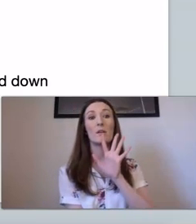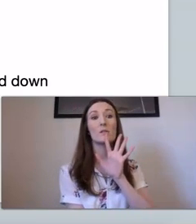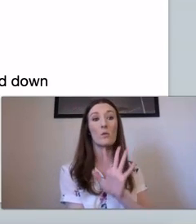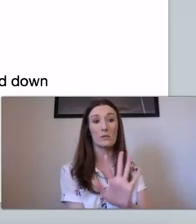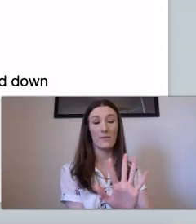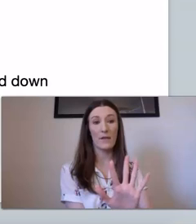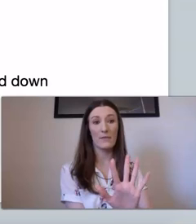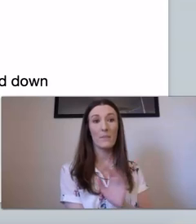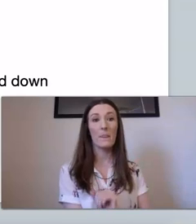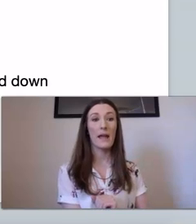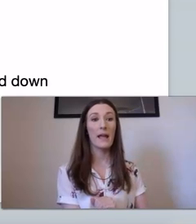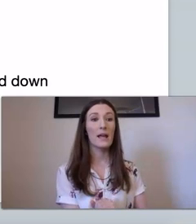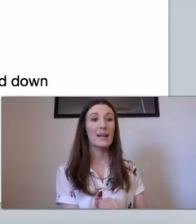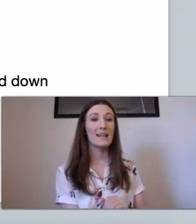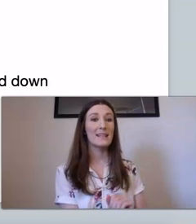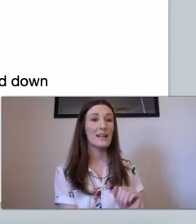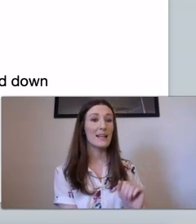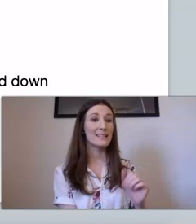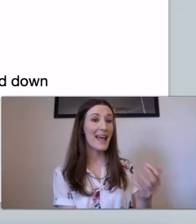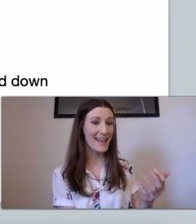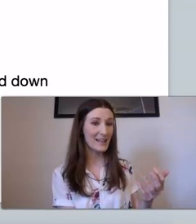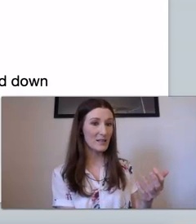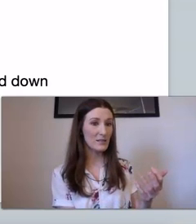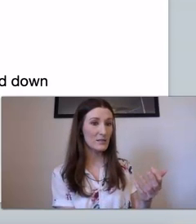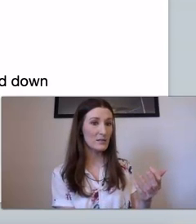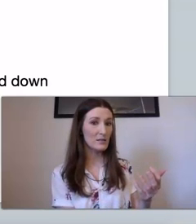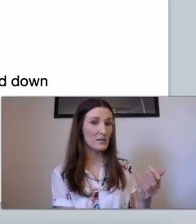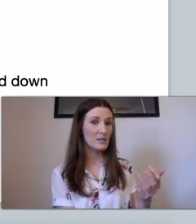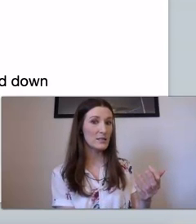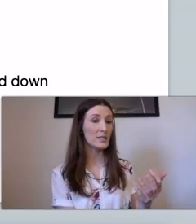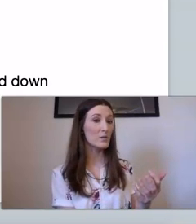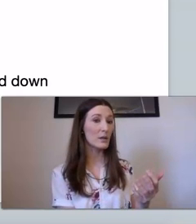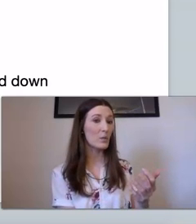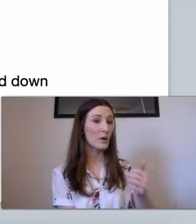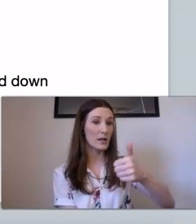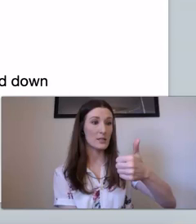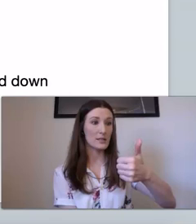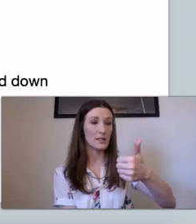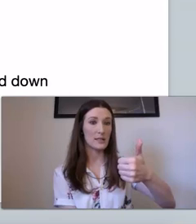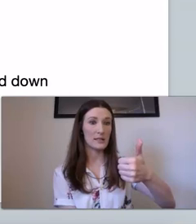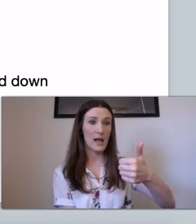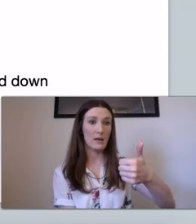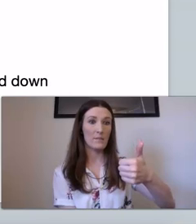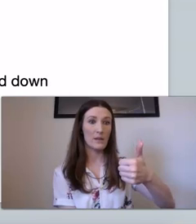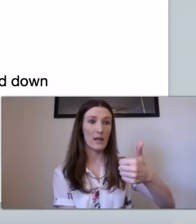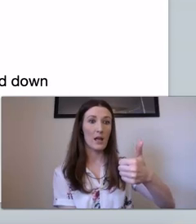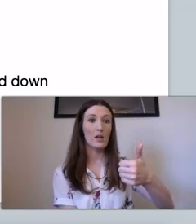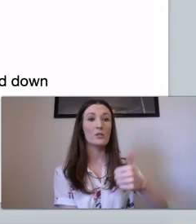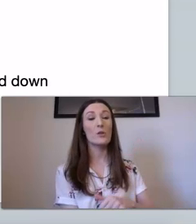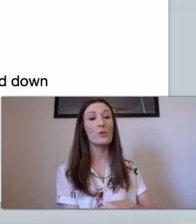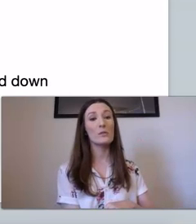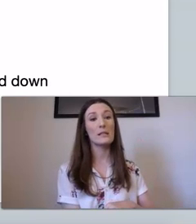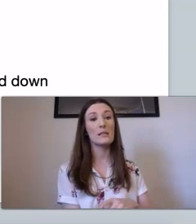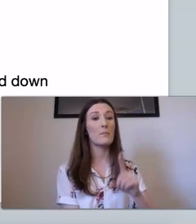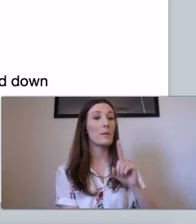Okay, so that's old 5. Okay, 10 doesn't really work because this is a 10. Okay,